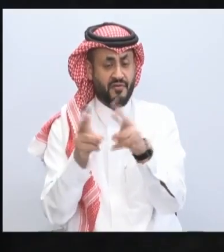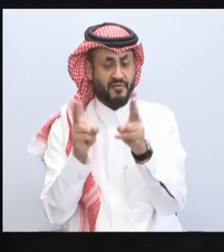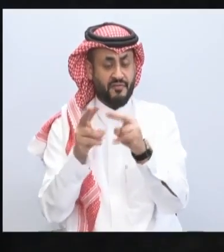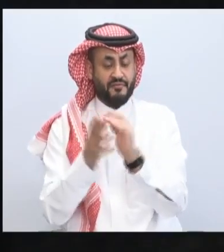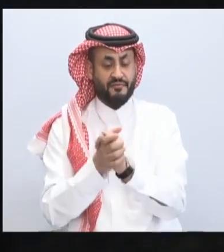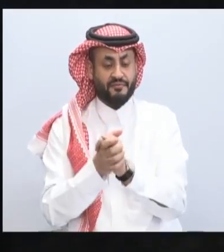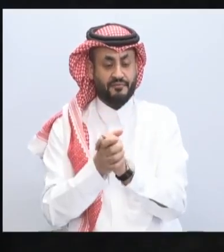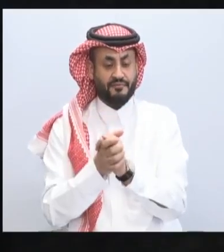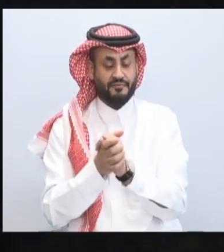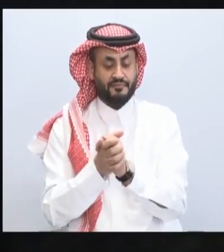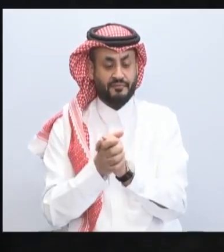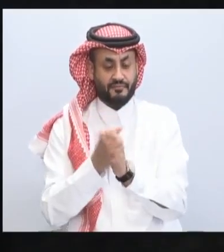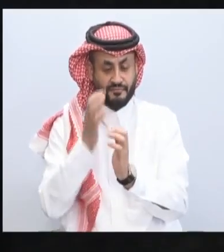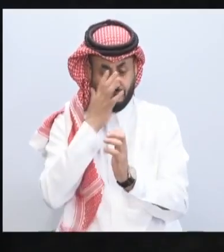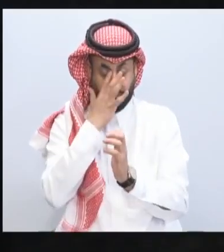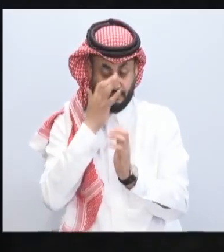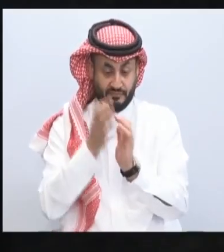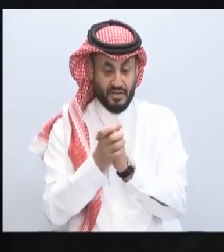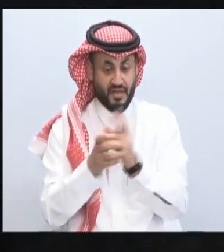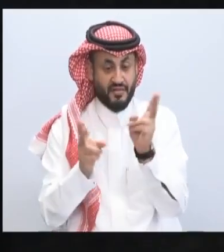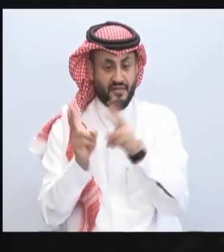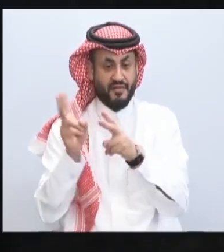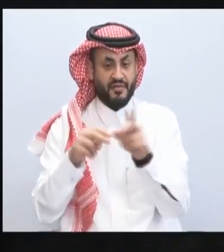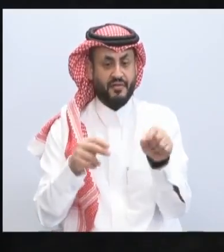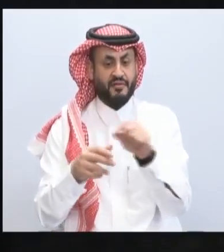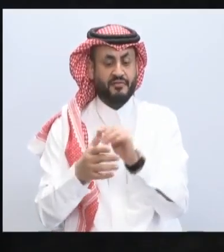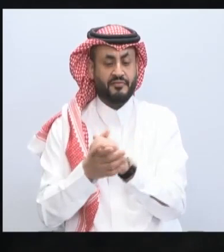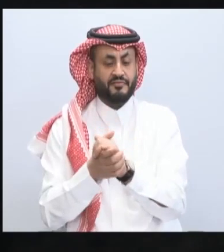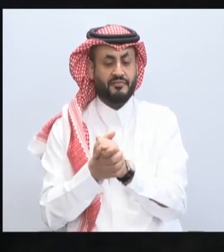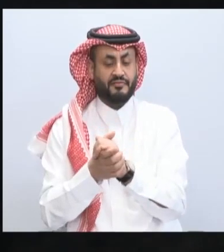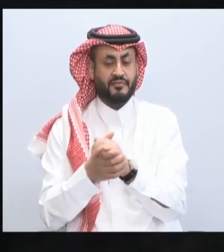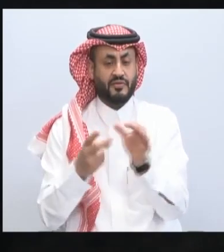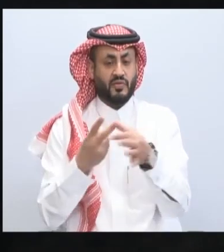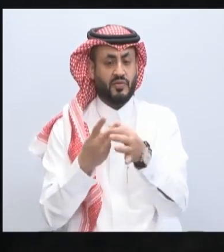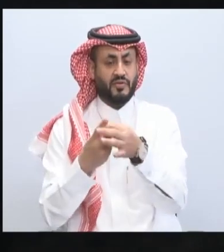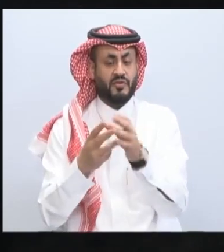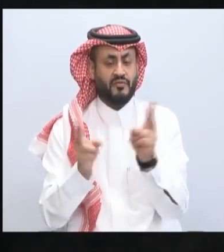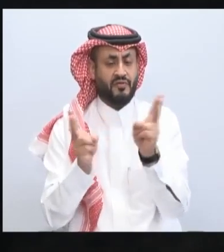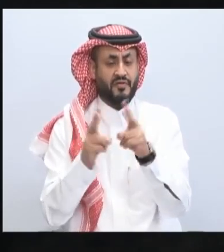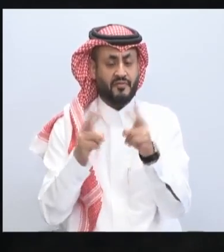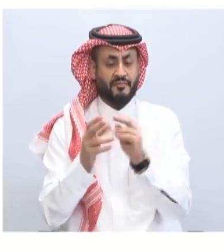other. So here, this kind of discussion between them, we can say that they are two interlocutors together.